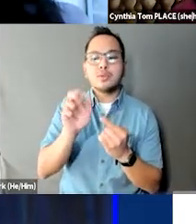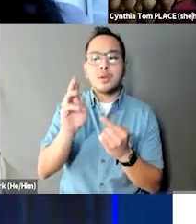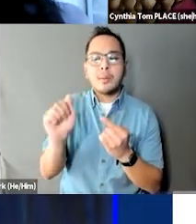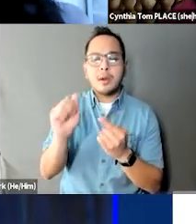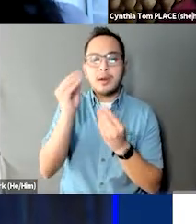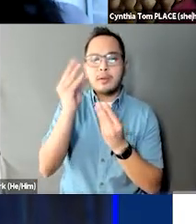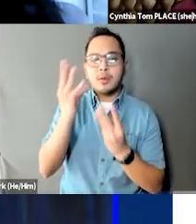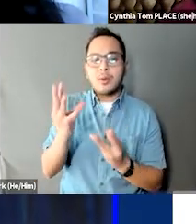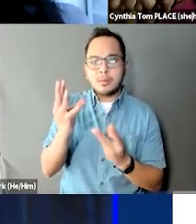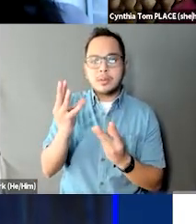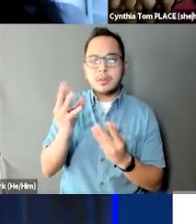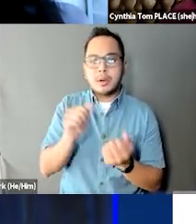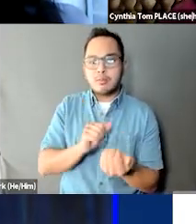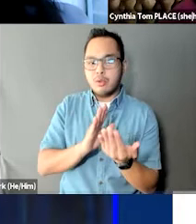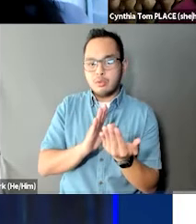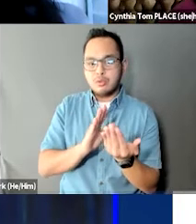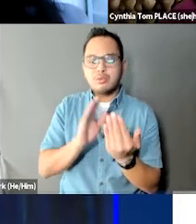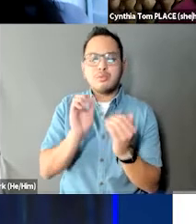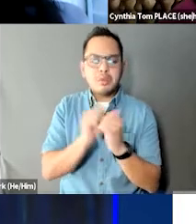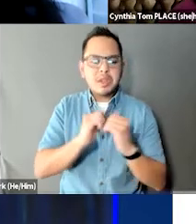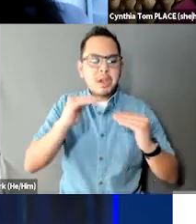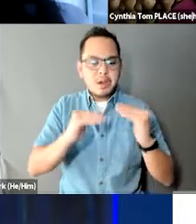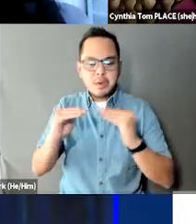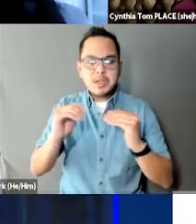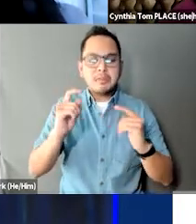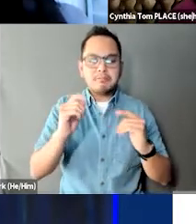trauma-informed approach to equity grant making.